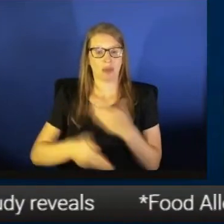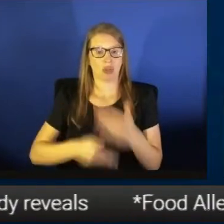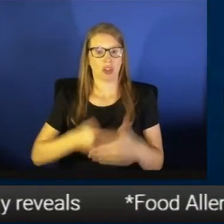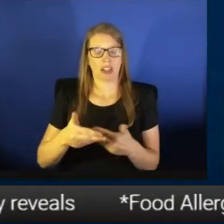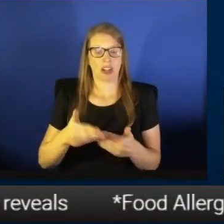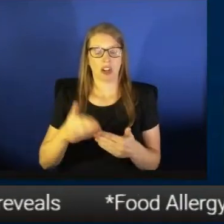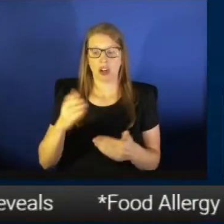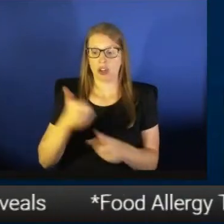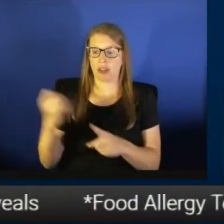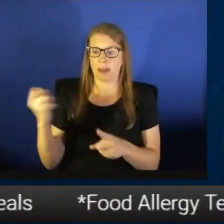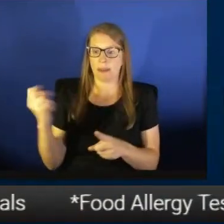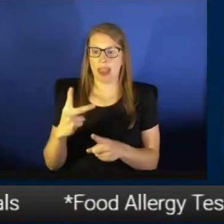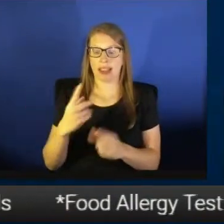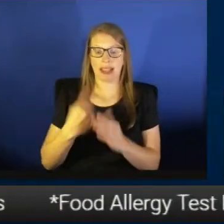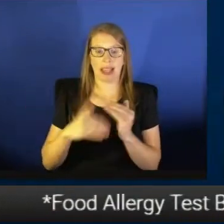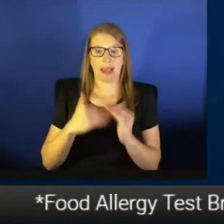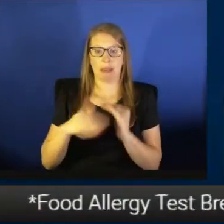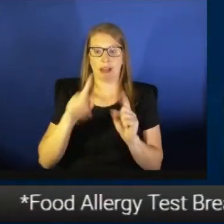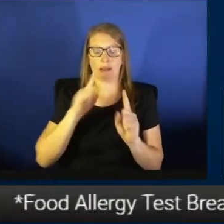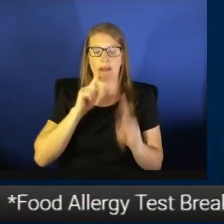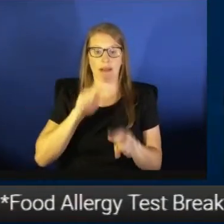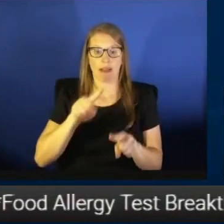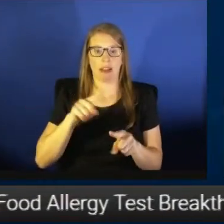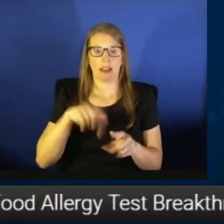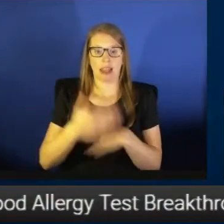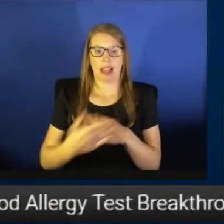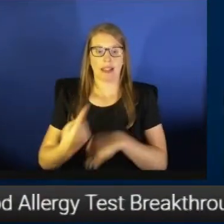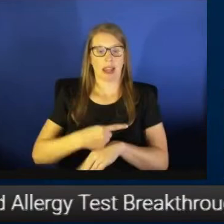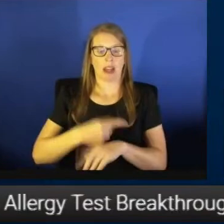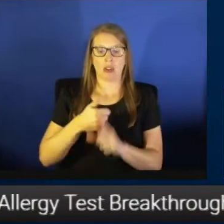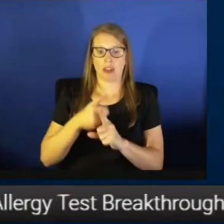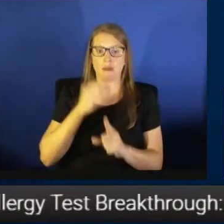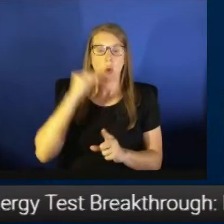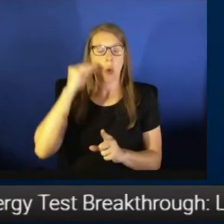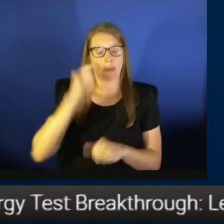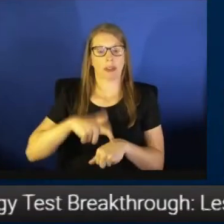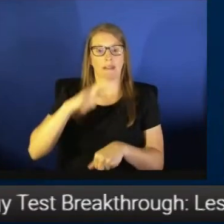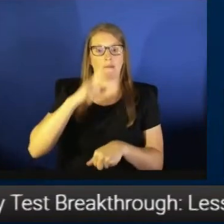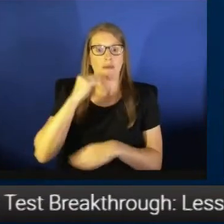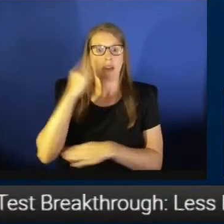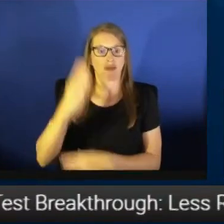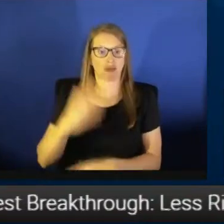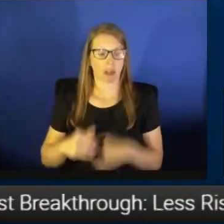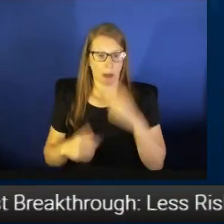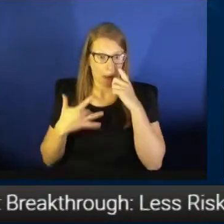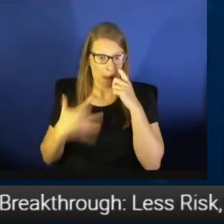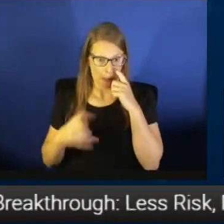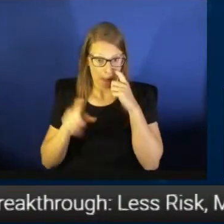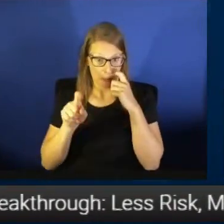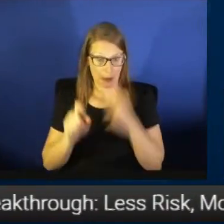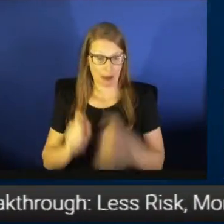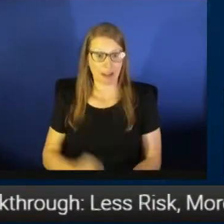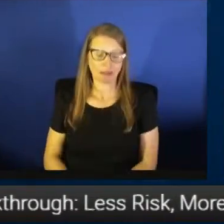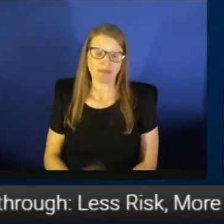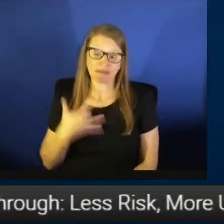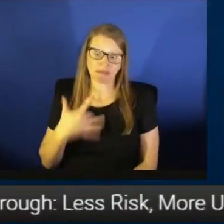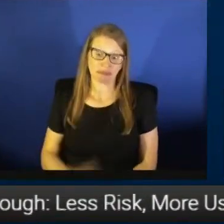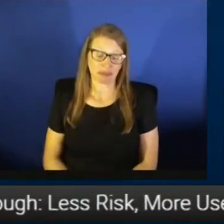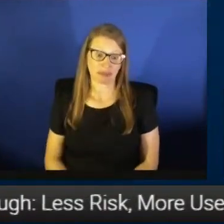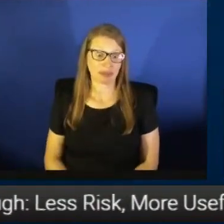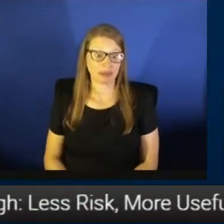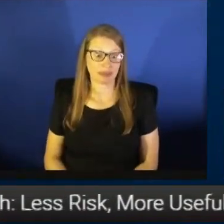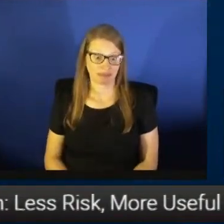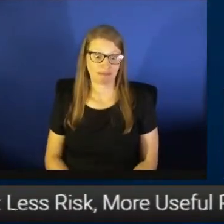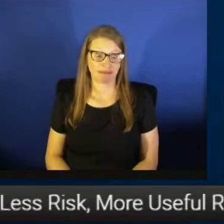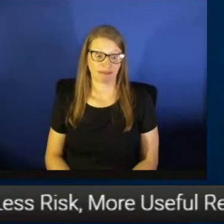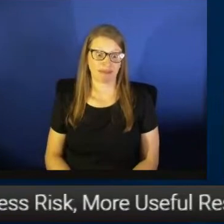answering emails and doing work by the next day, and she was home in time for lunch. Is that typical? It's very typical. Aside from